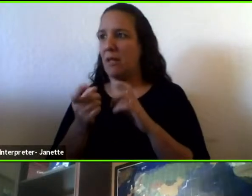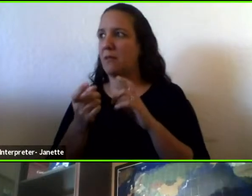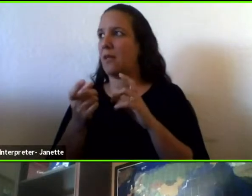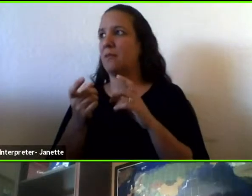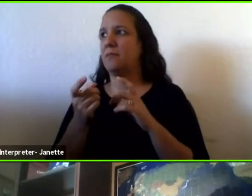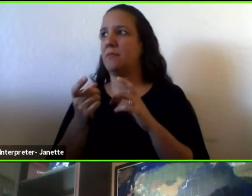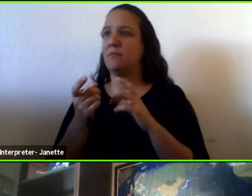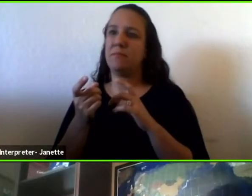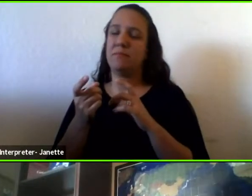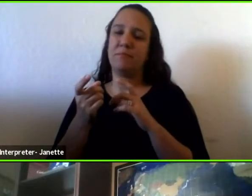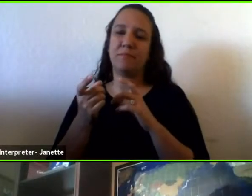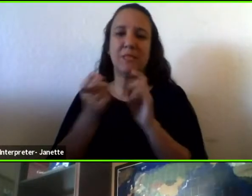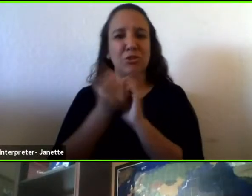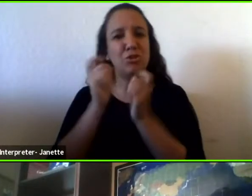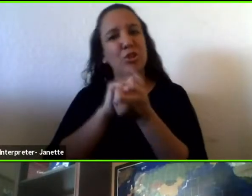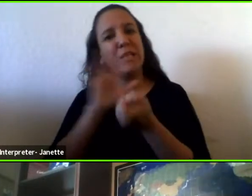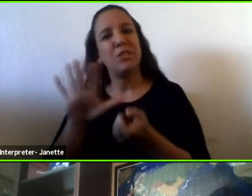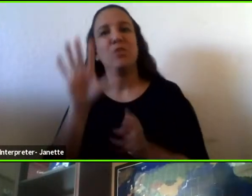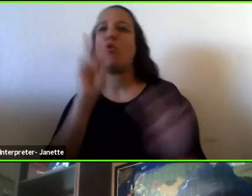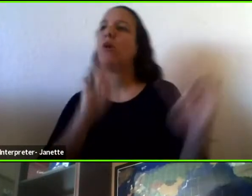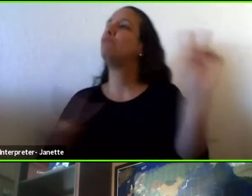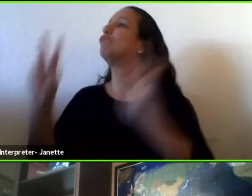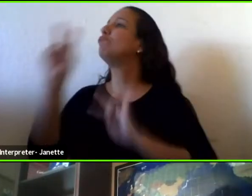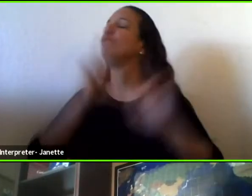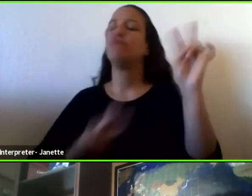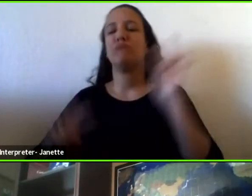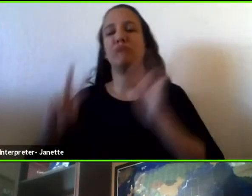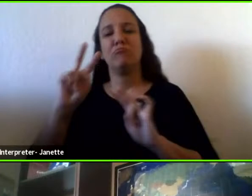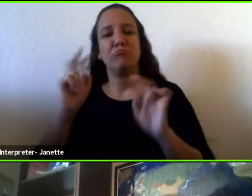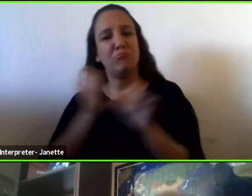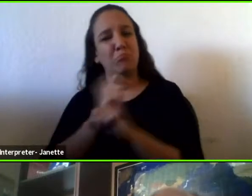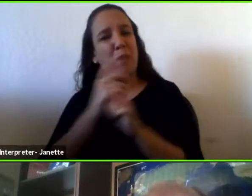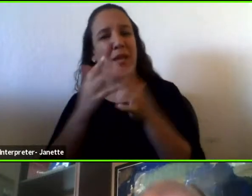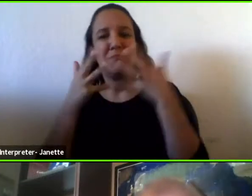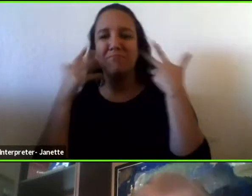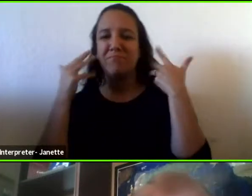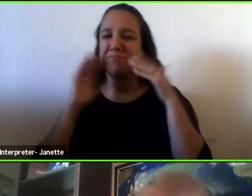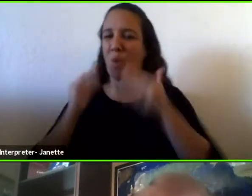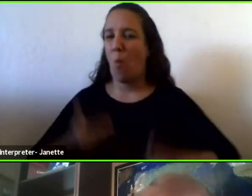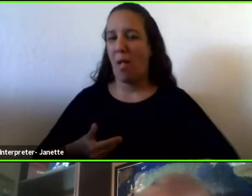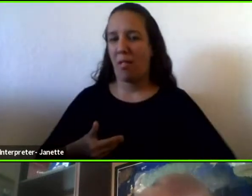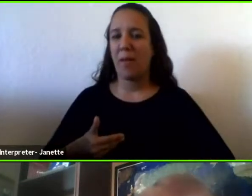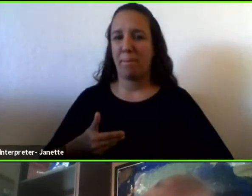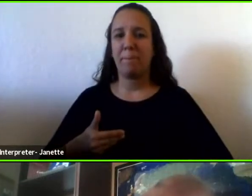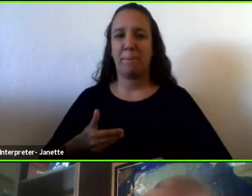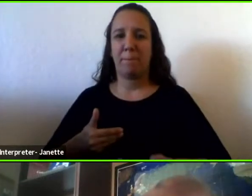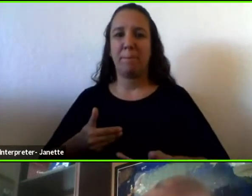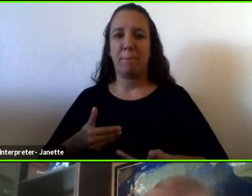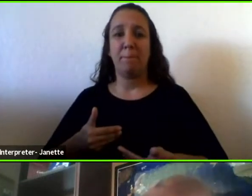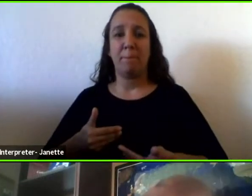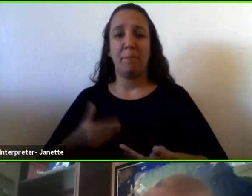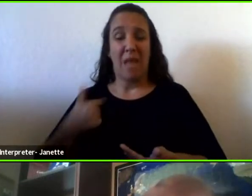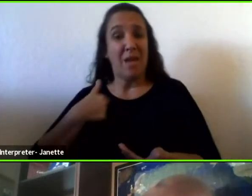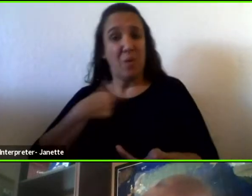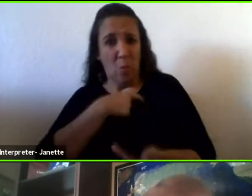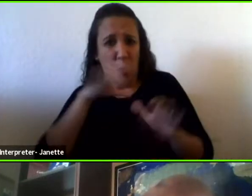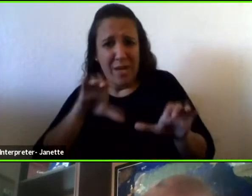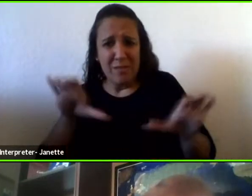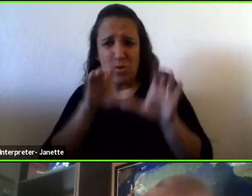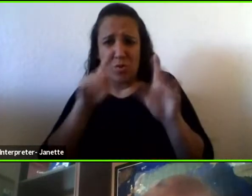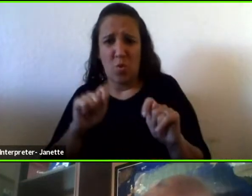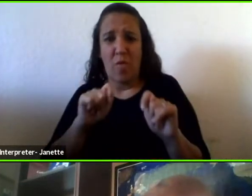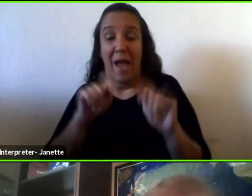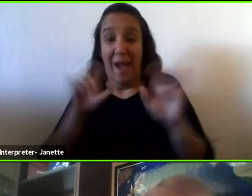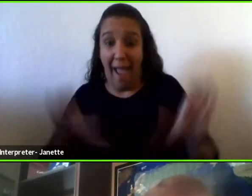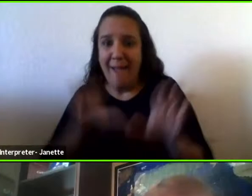make it welcoming. This is not going to get easier unless we make it so. It is like